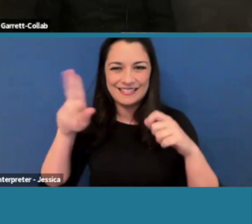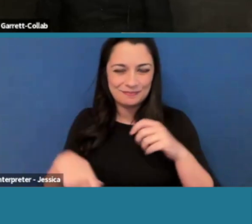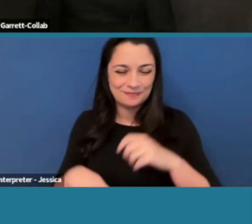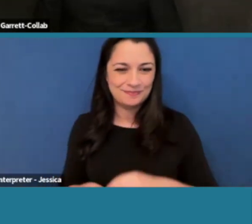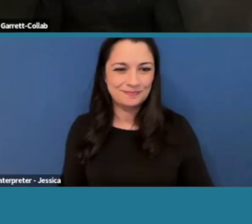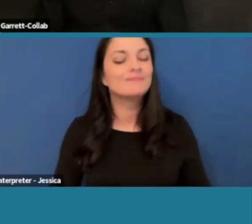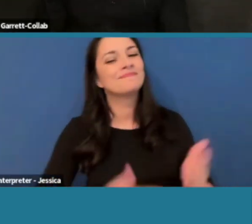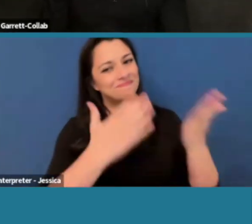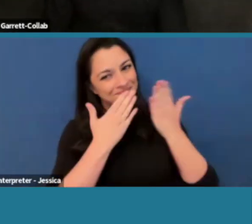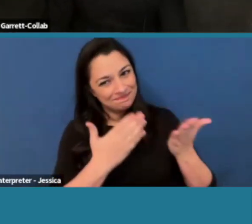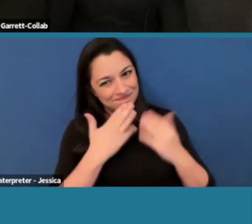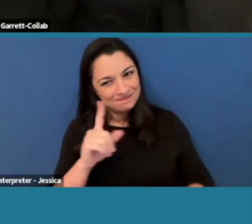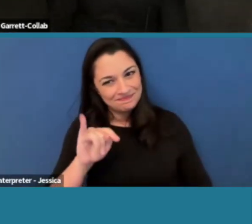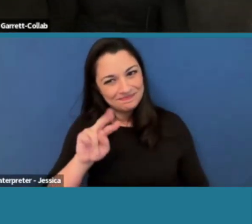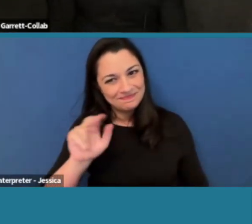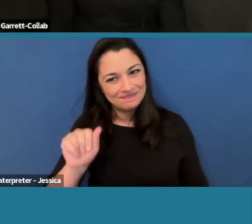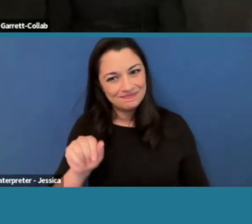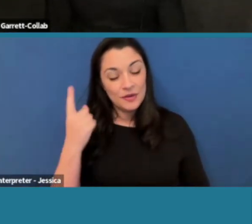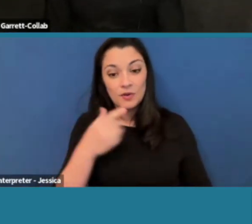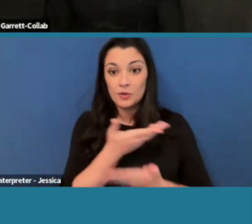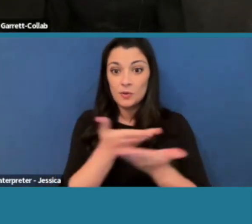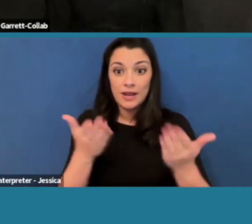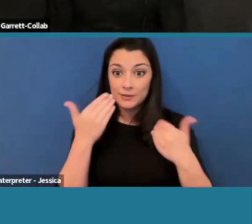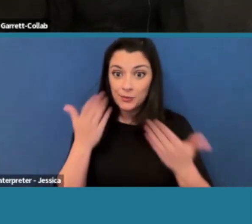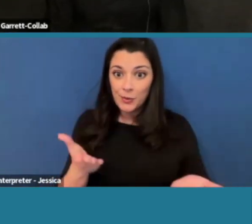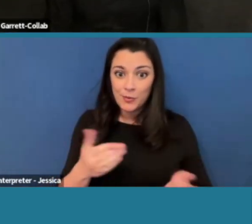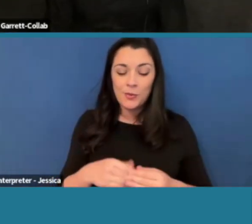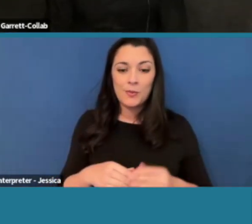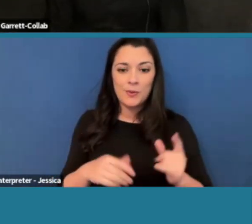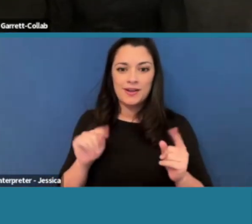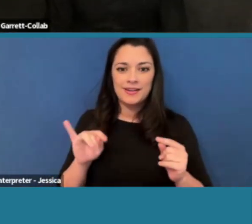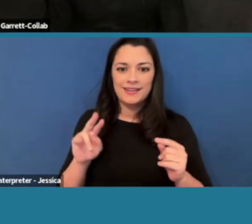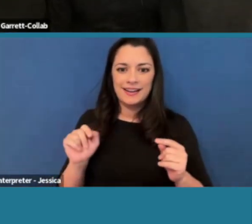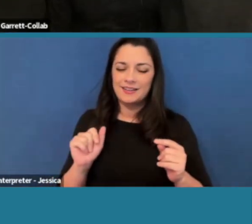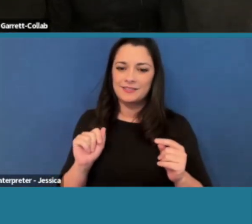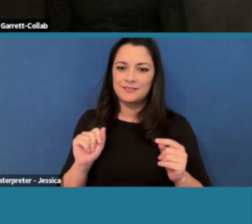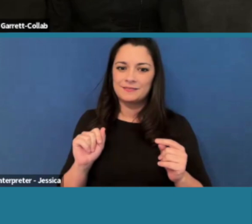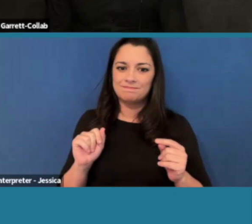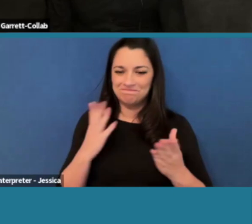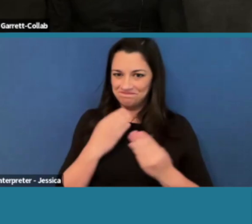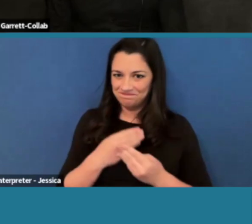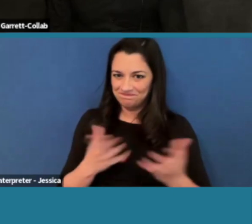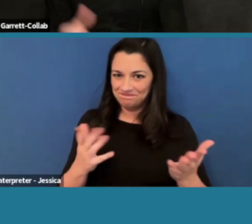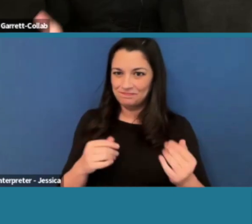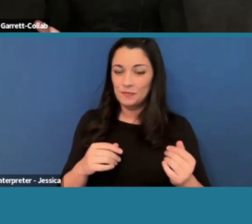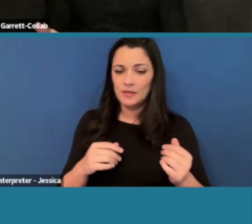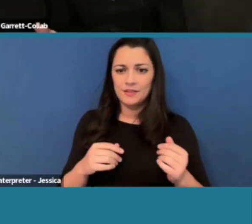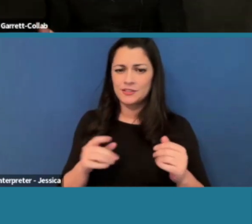you very much, Tina. For those of you who do not know Tina, I just wanted you to know that